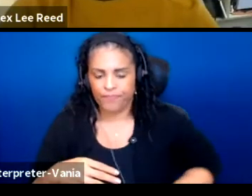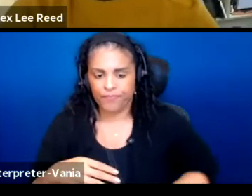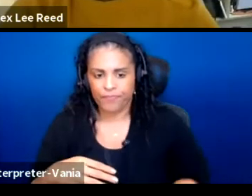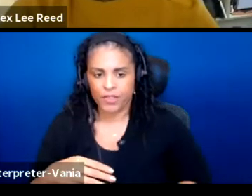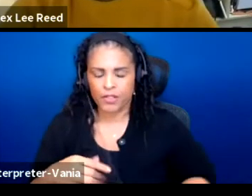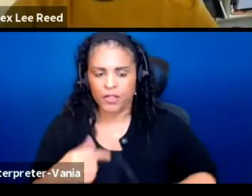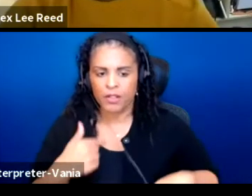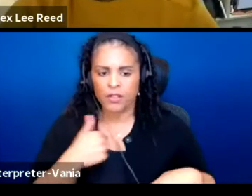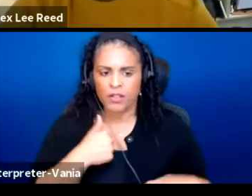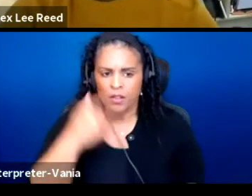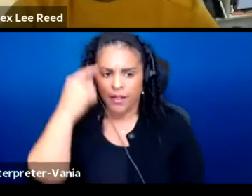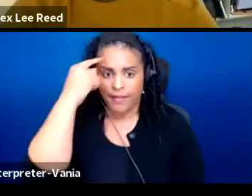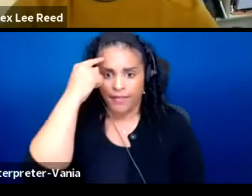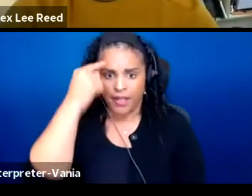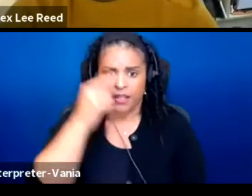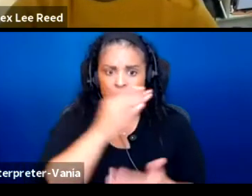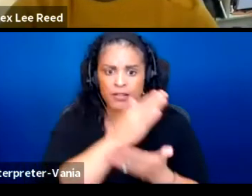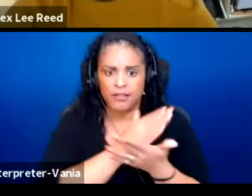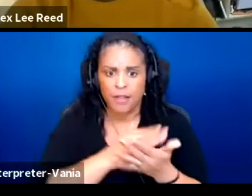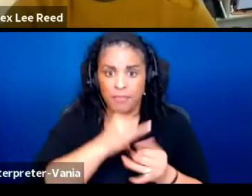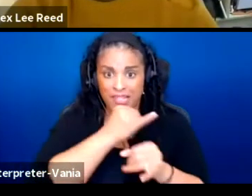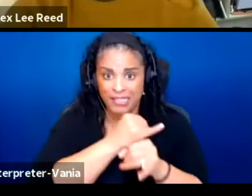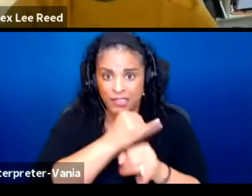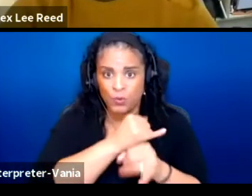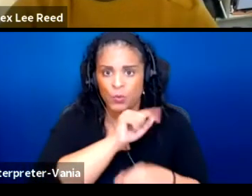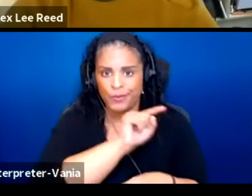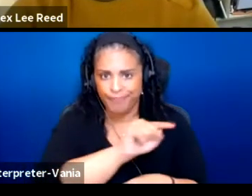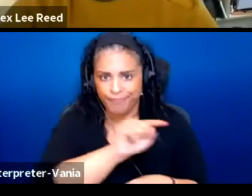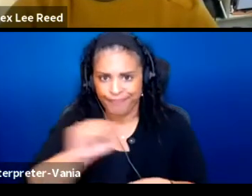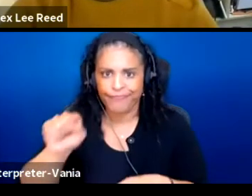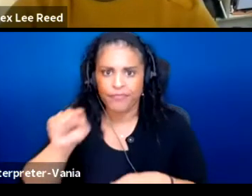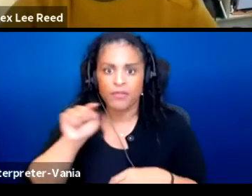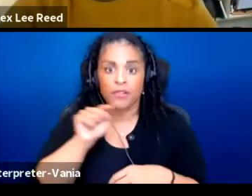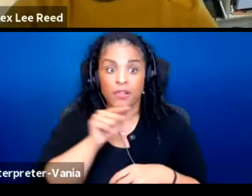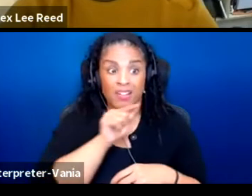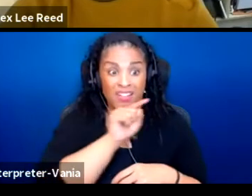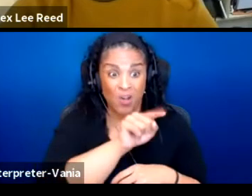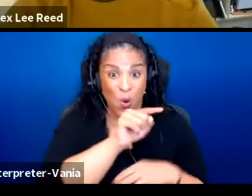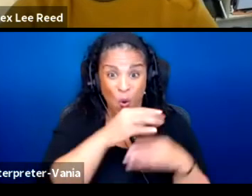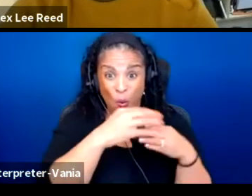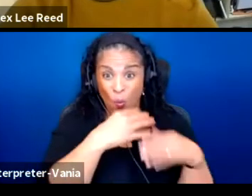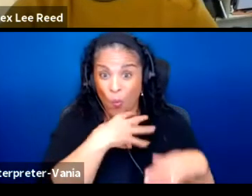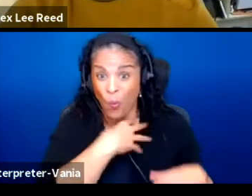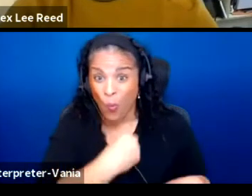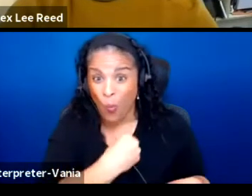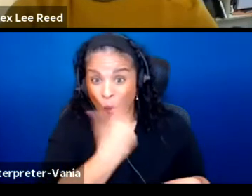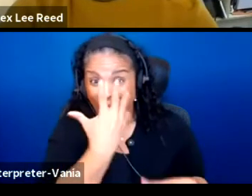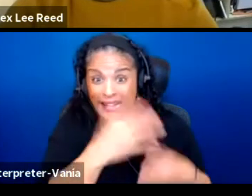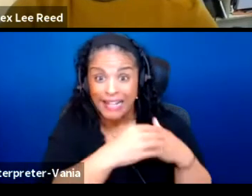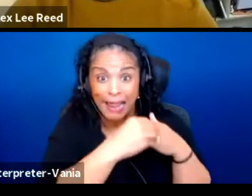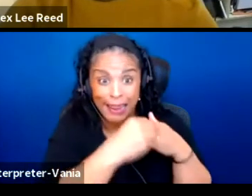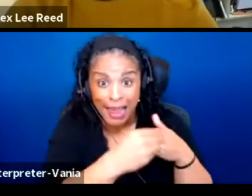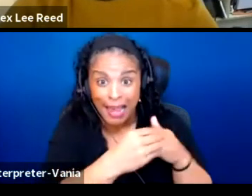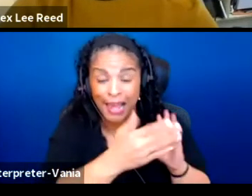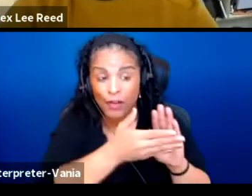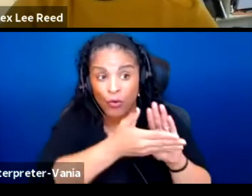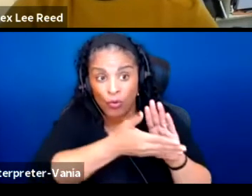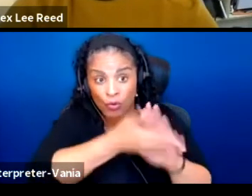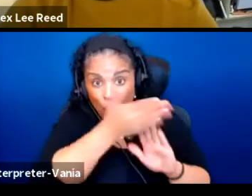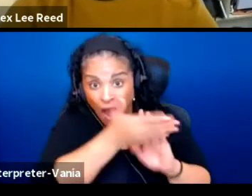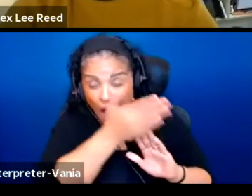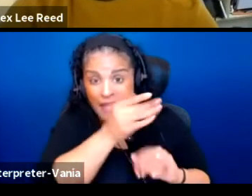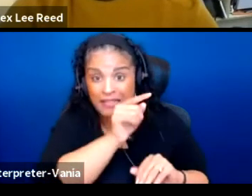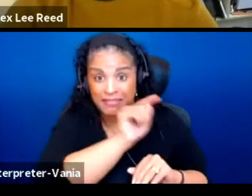that institutions that are white led and run and that